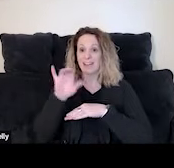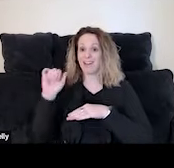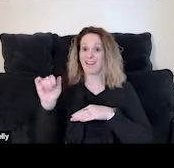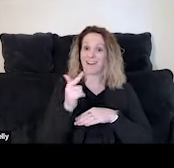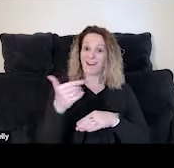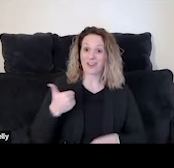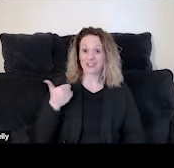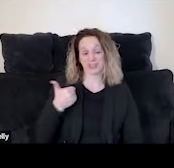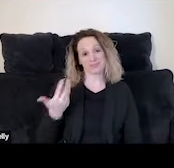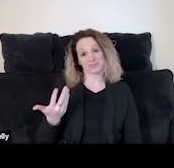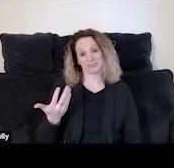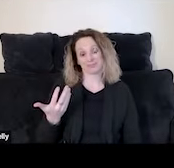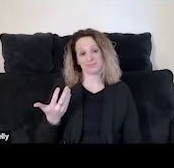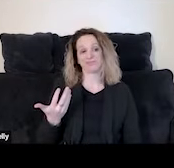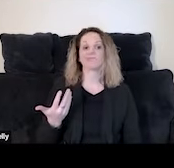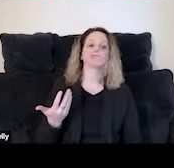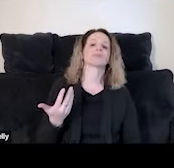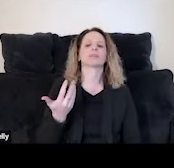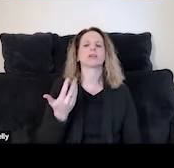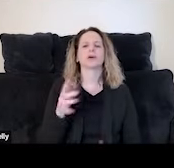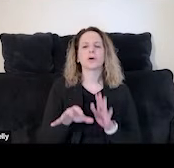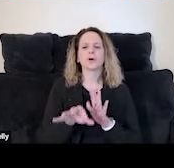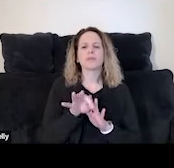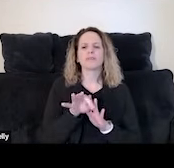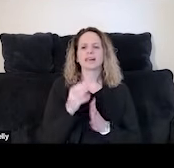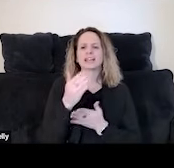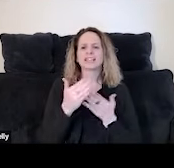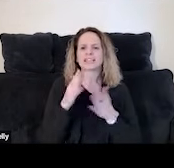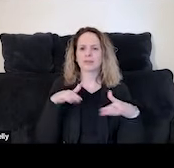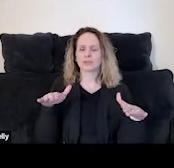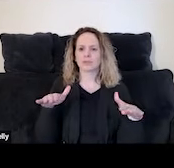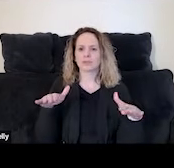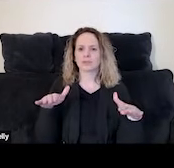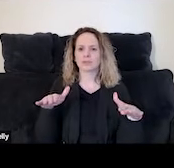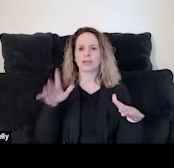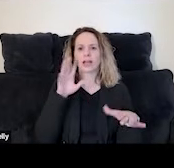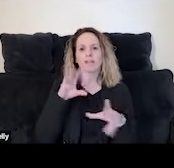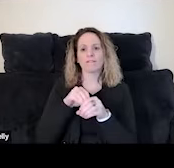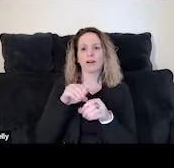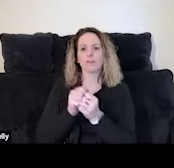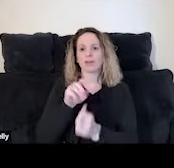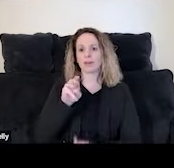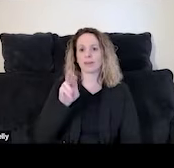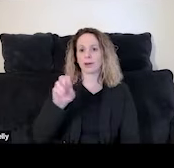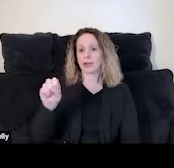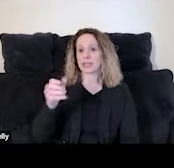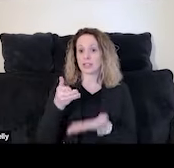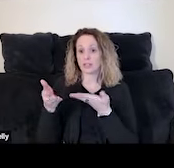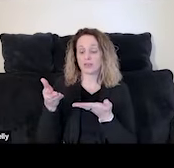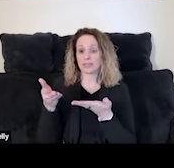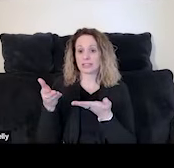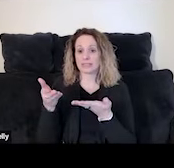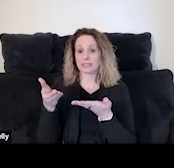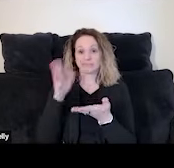youth. One of the things that we found is that some of the children and youth involved with MRSS services were